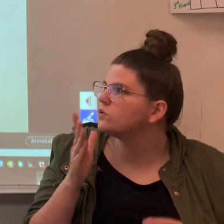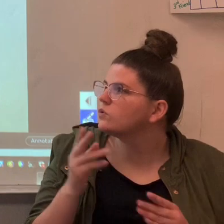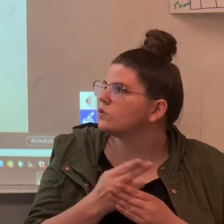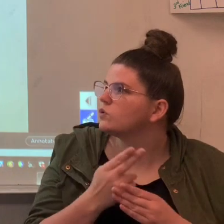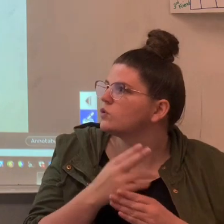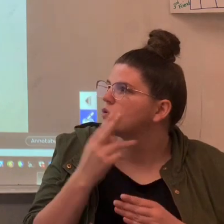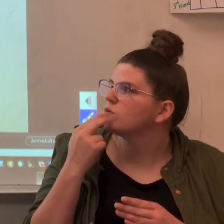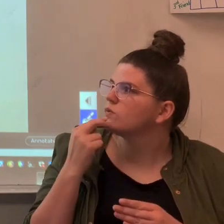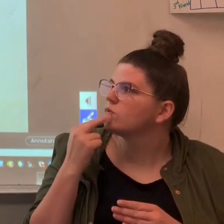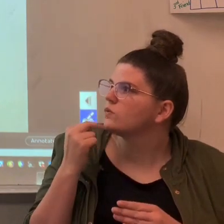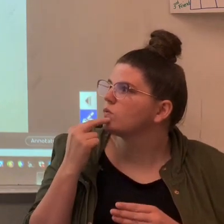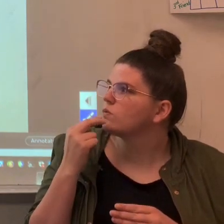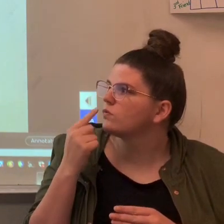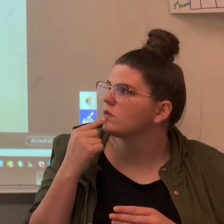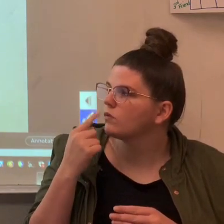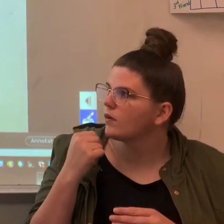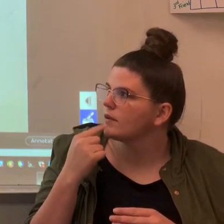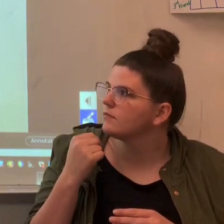to shade in 3 of those.